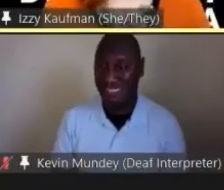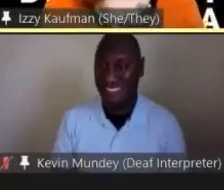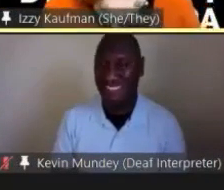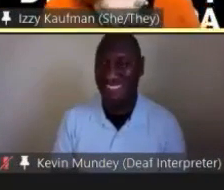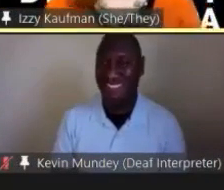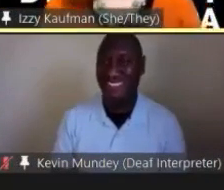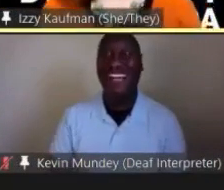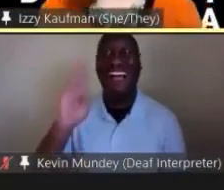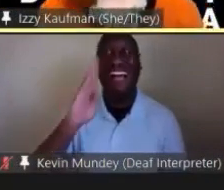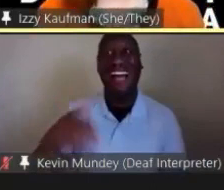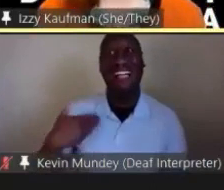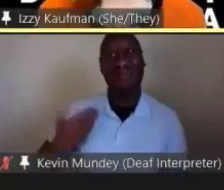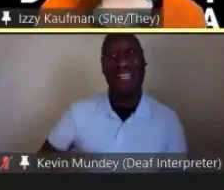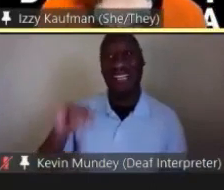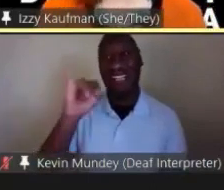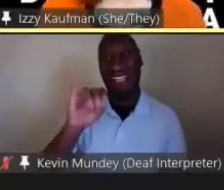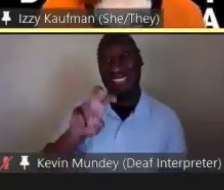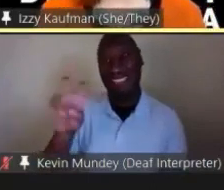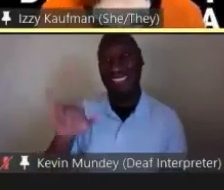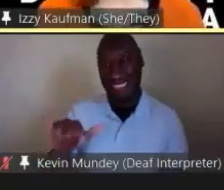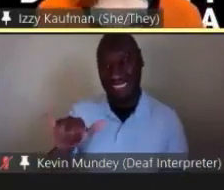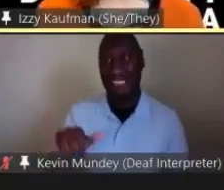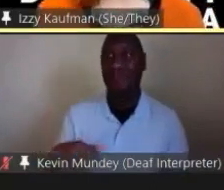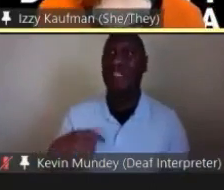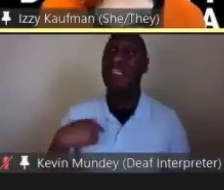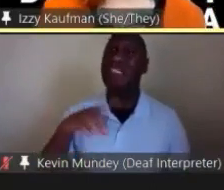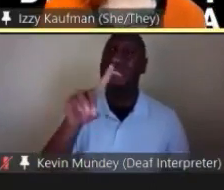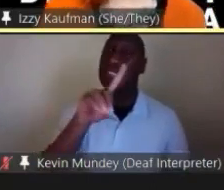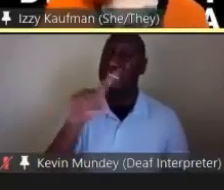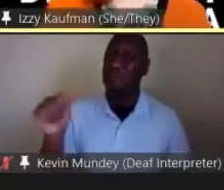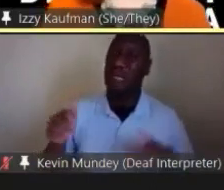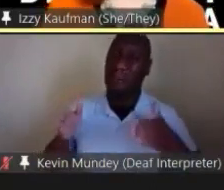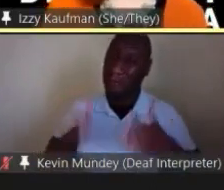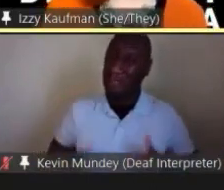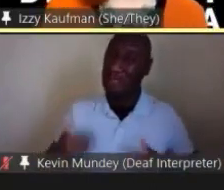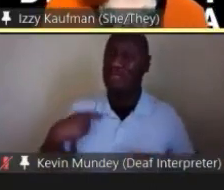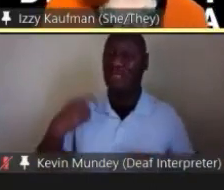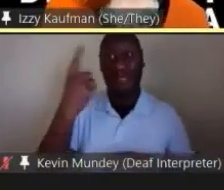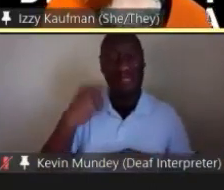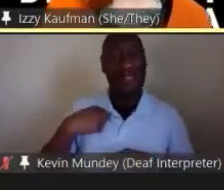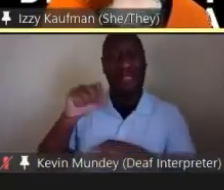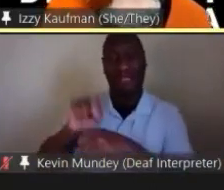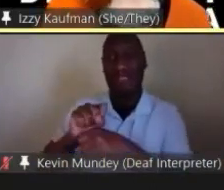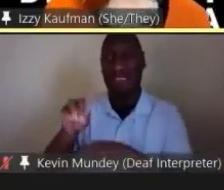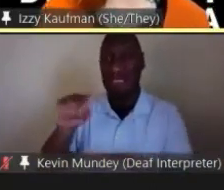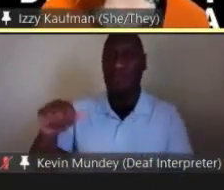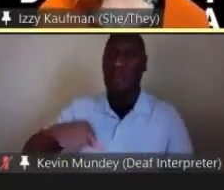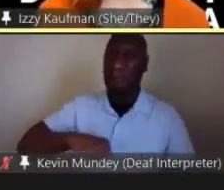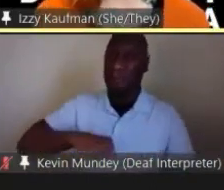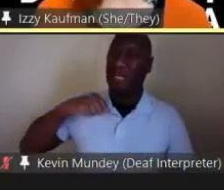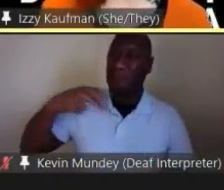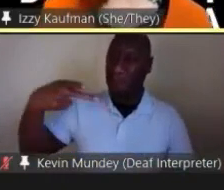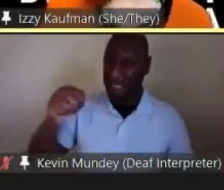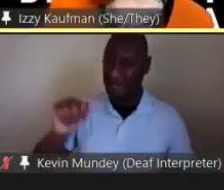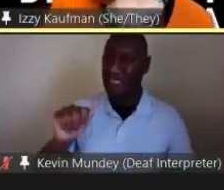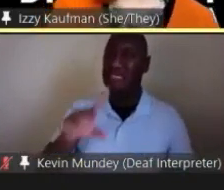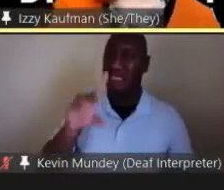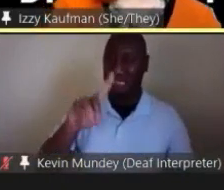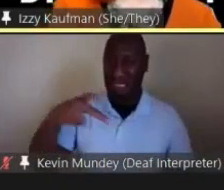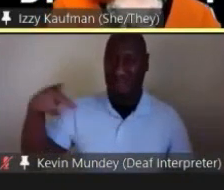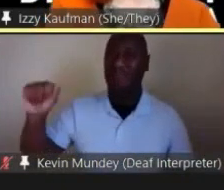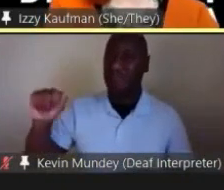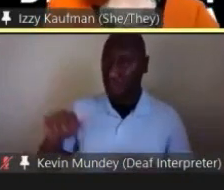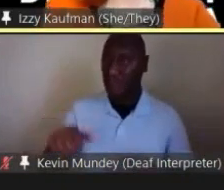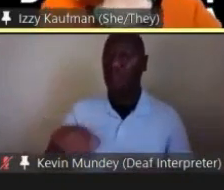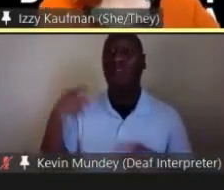Hi, I'm Izzy. I'm a disabled educator from Disability Pride PA. Our goal at DPPA is to build a world where every disabled